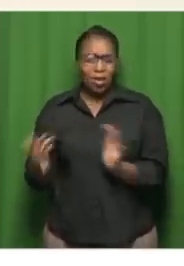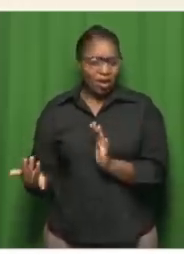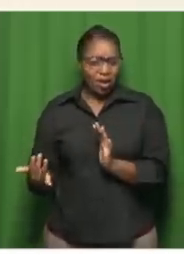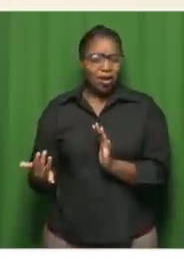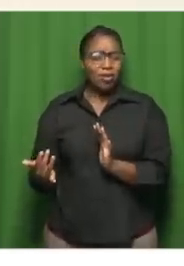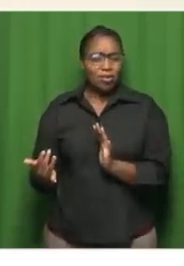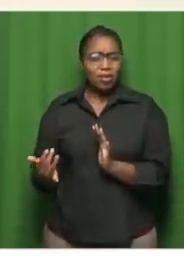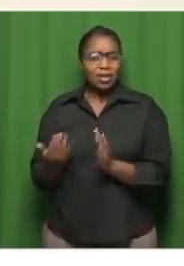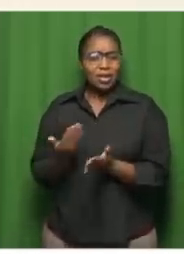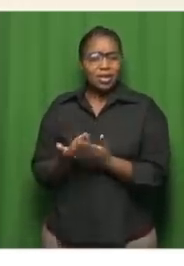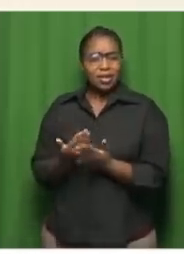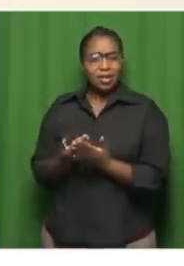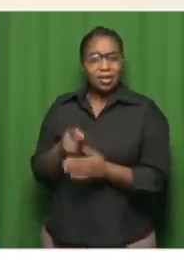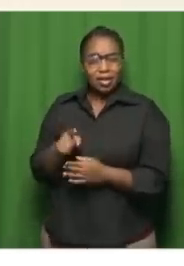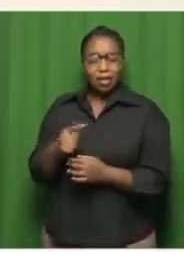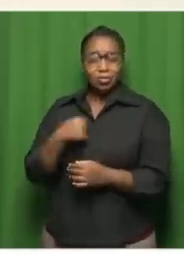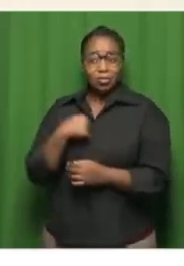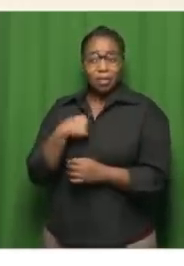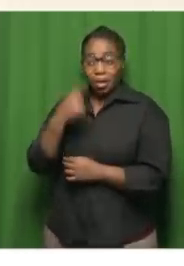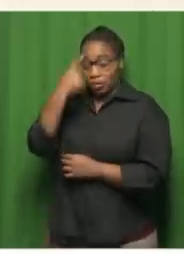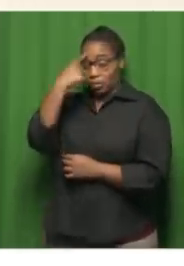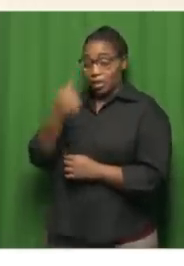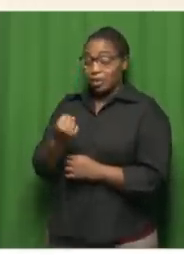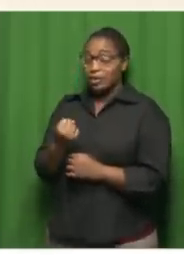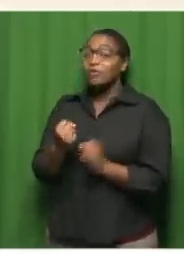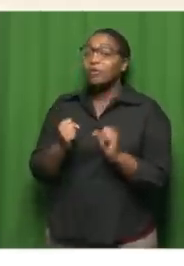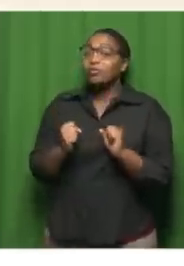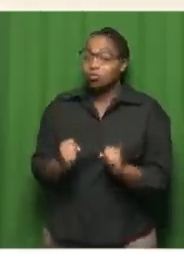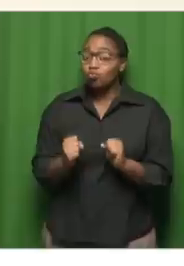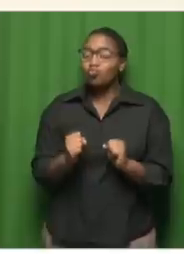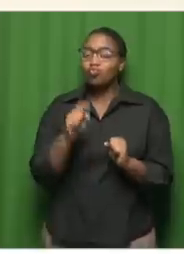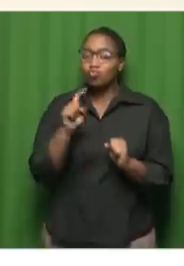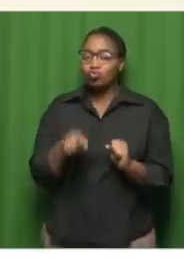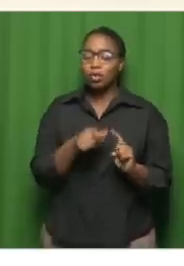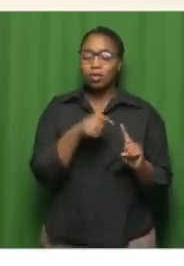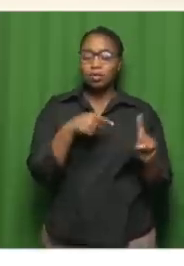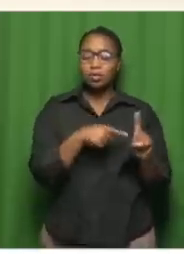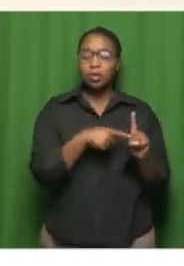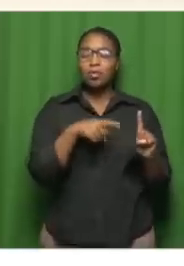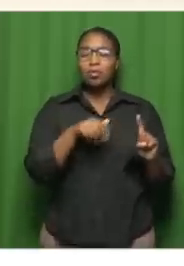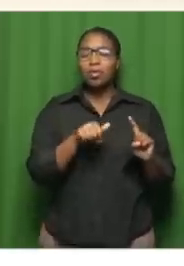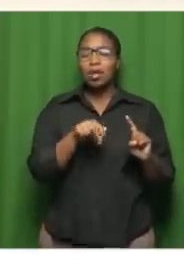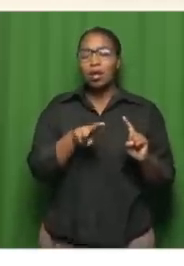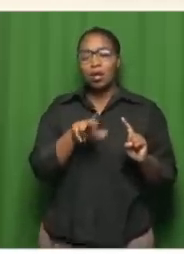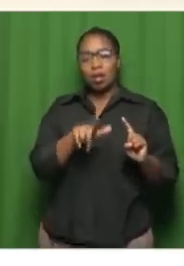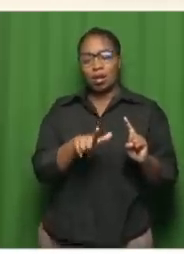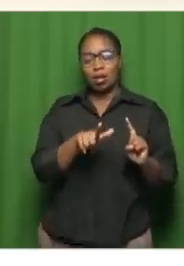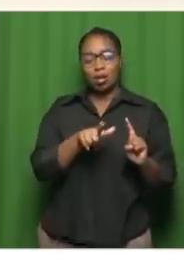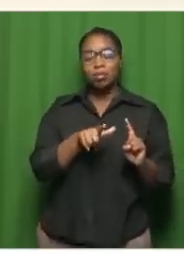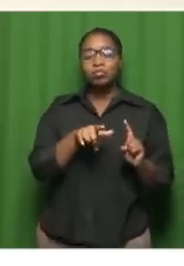is lying. And I strongly believe that he will be elected,